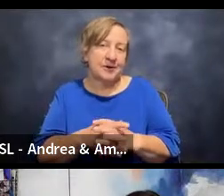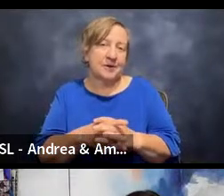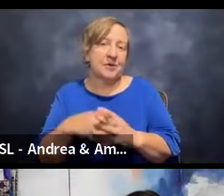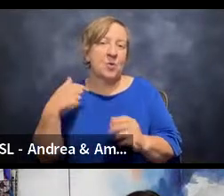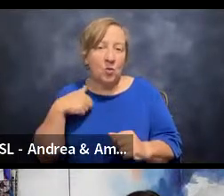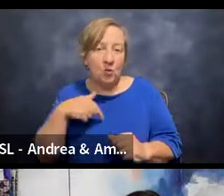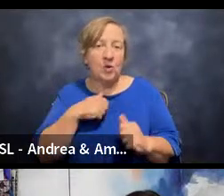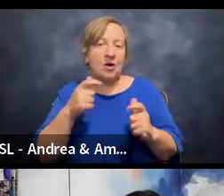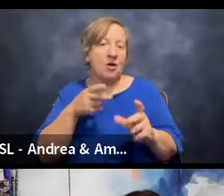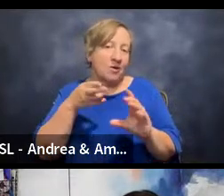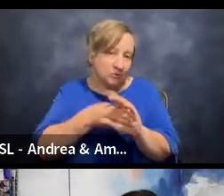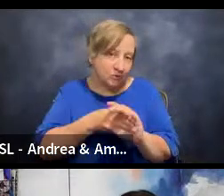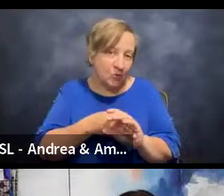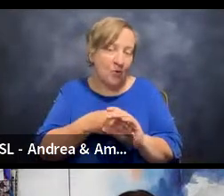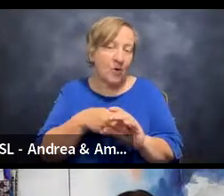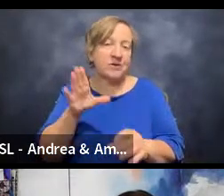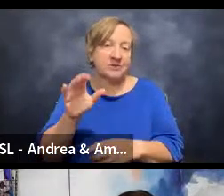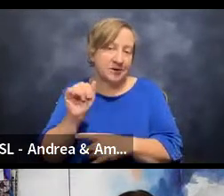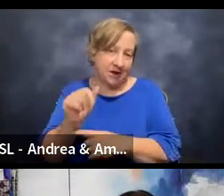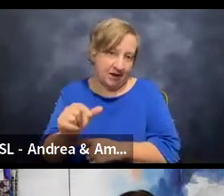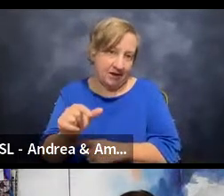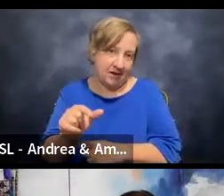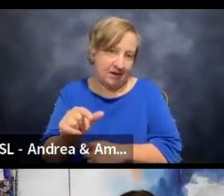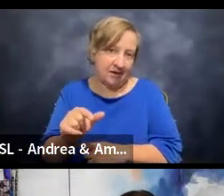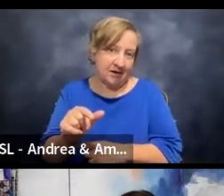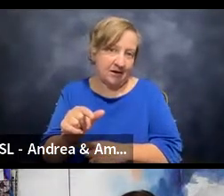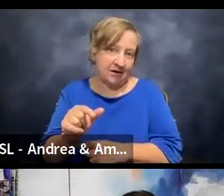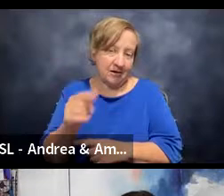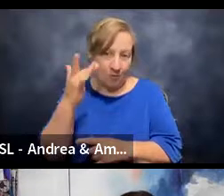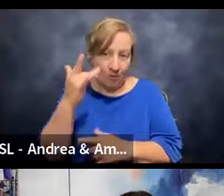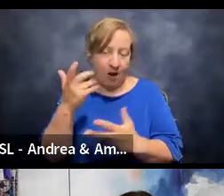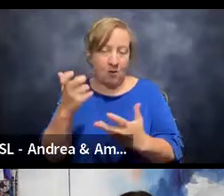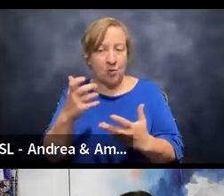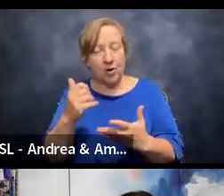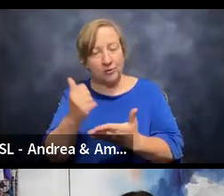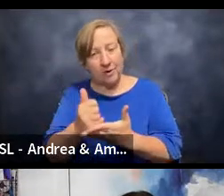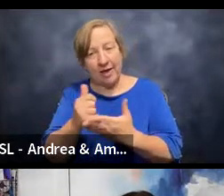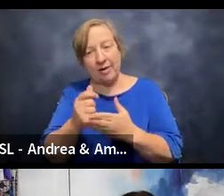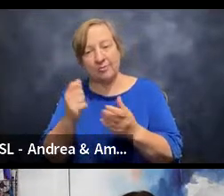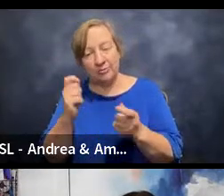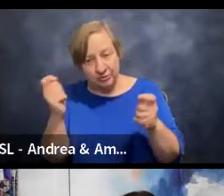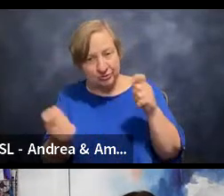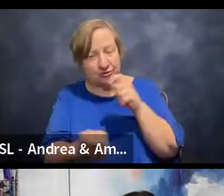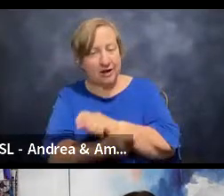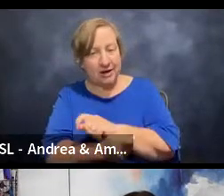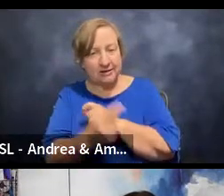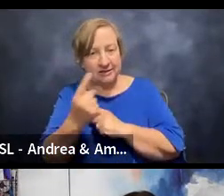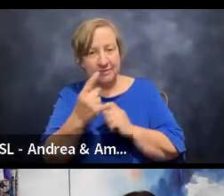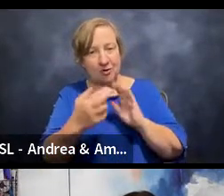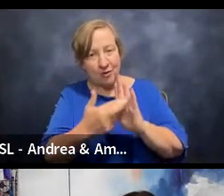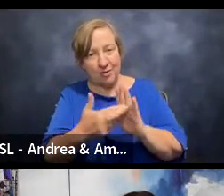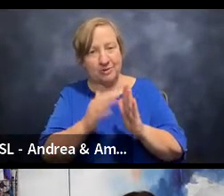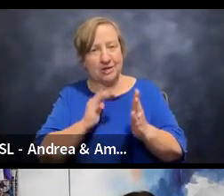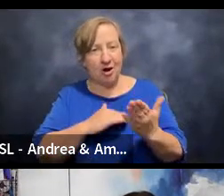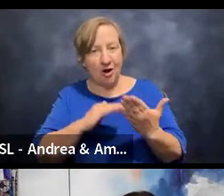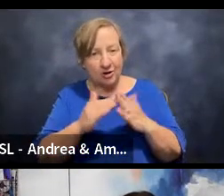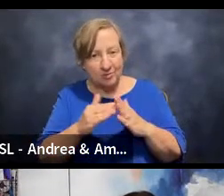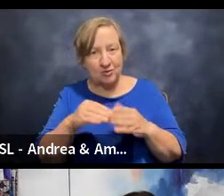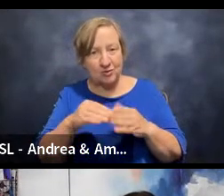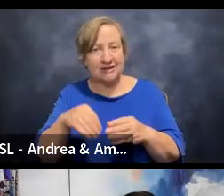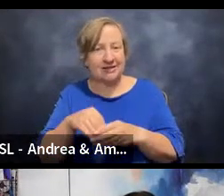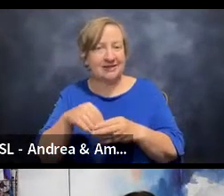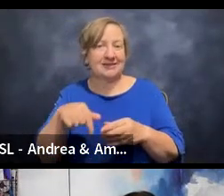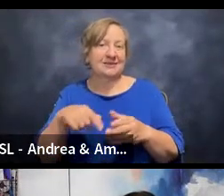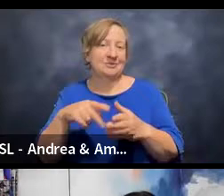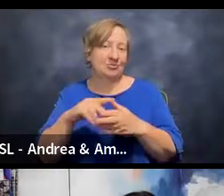all joined CAG to make a difference and to represent our communities within this project and this